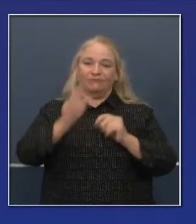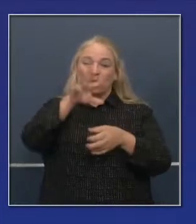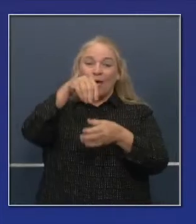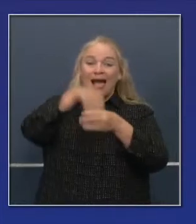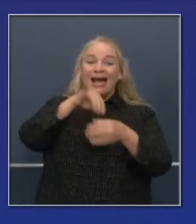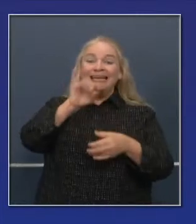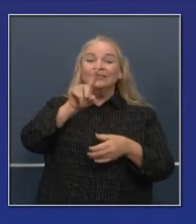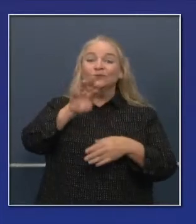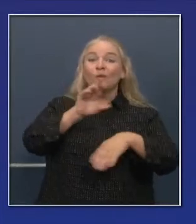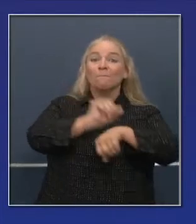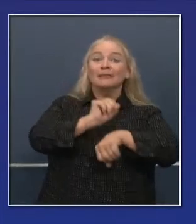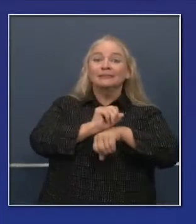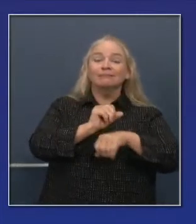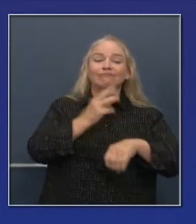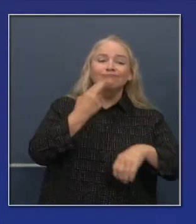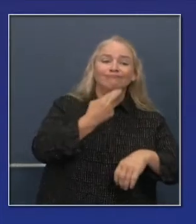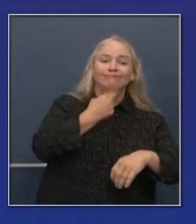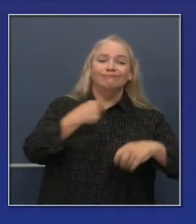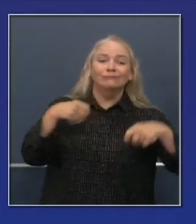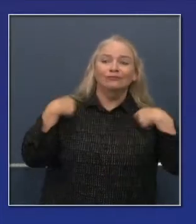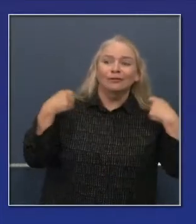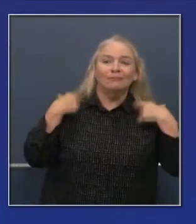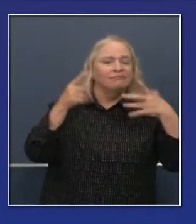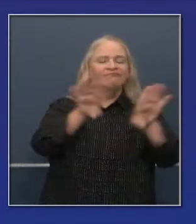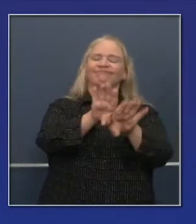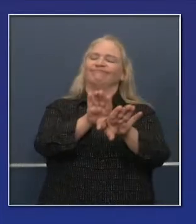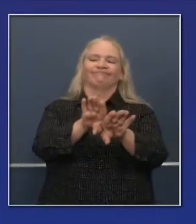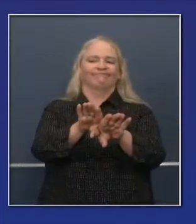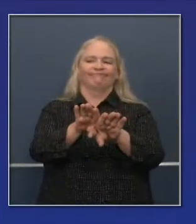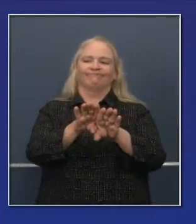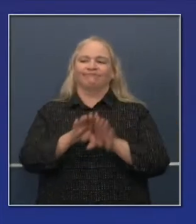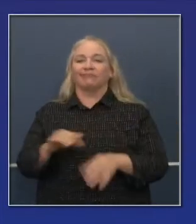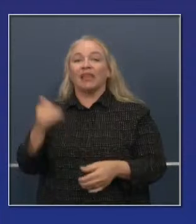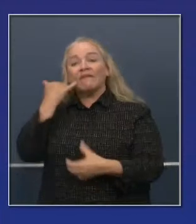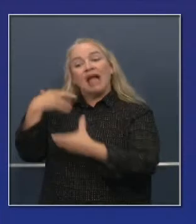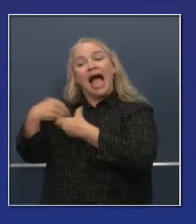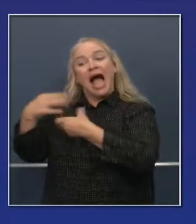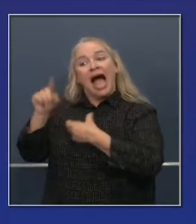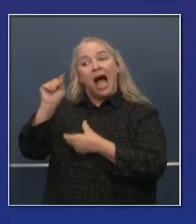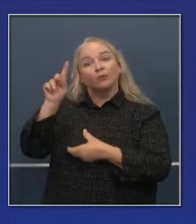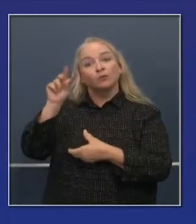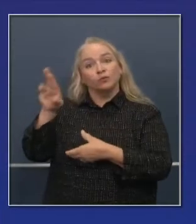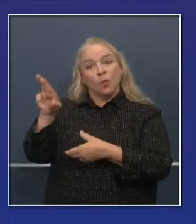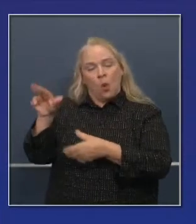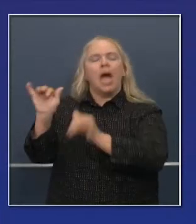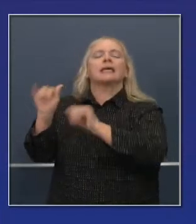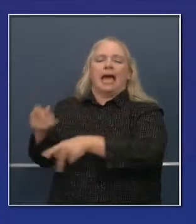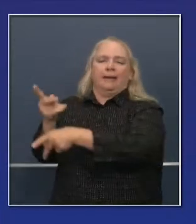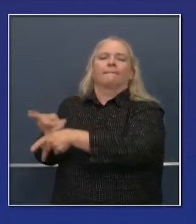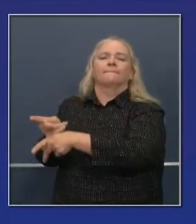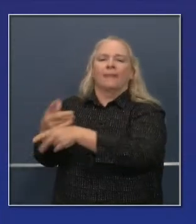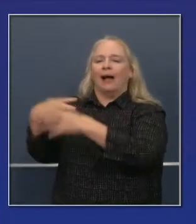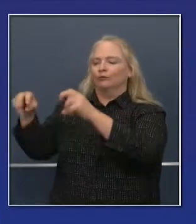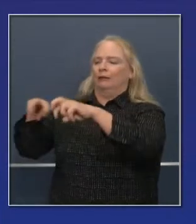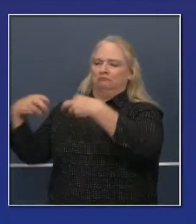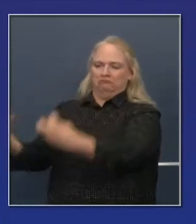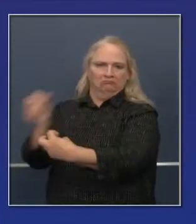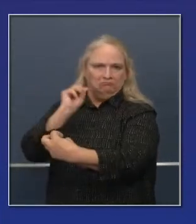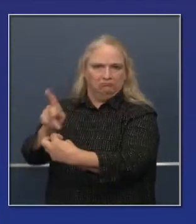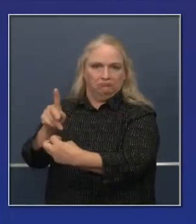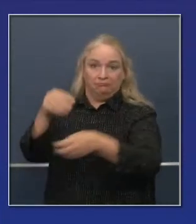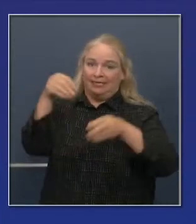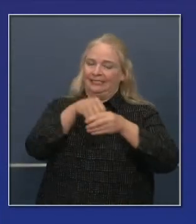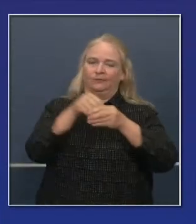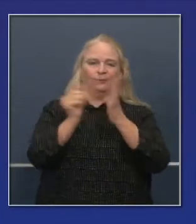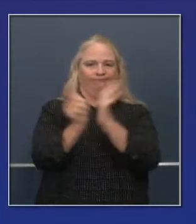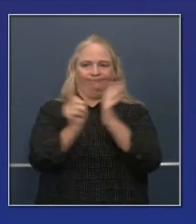operations and to expand opportunities for outdoor operations in these specific categories